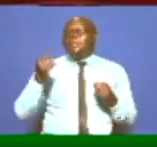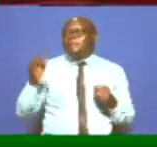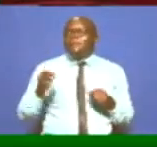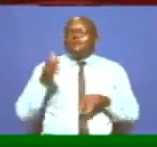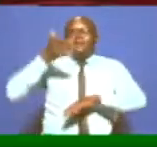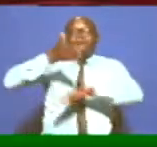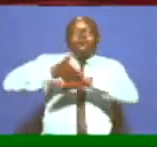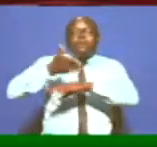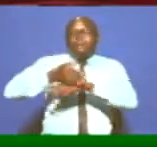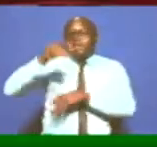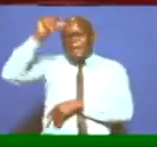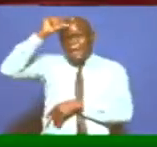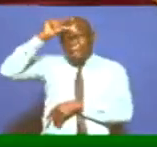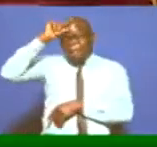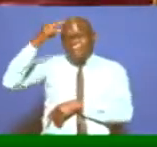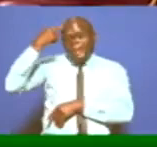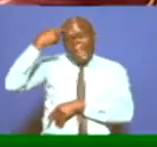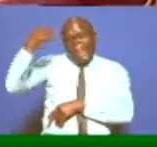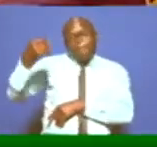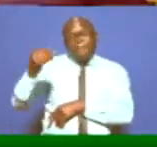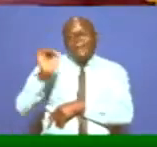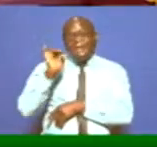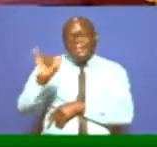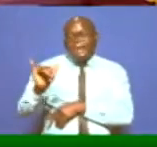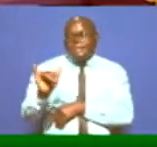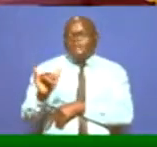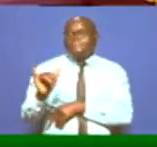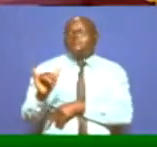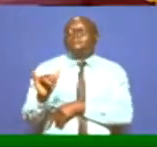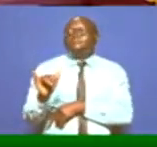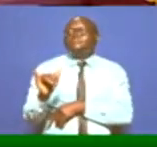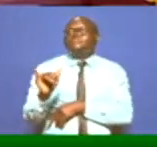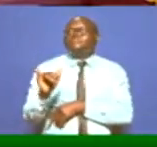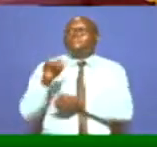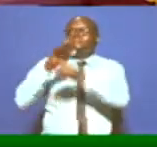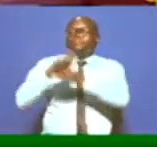government that is trampling on, you know, Kenyans.